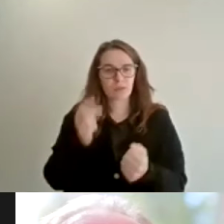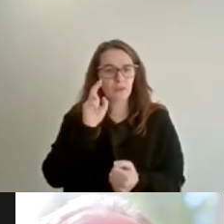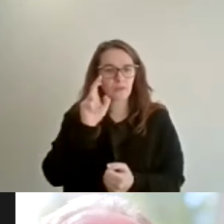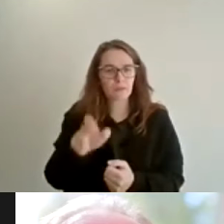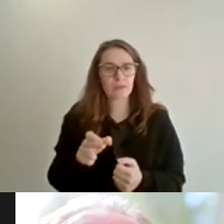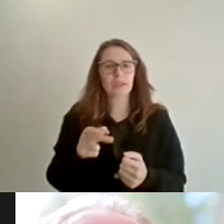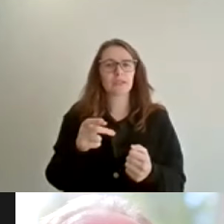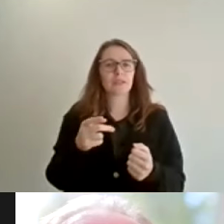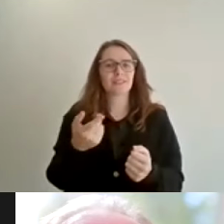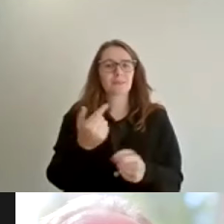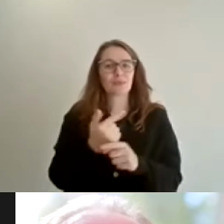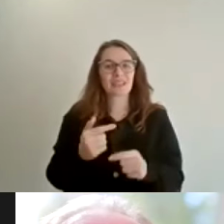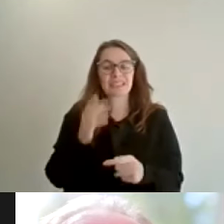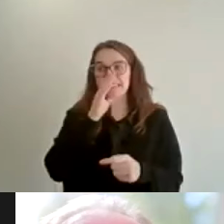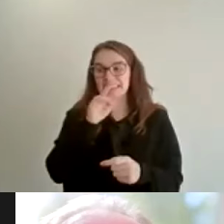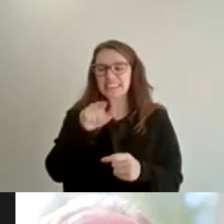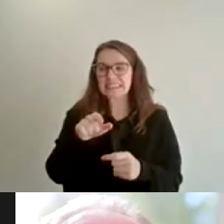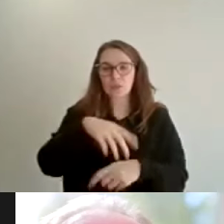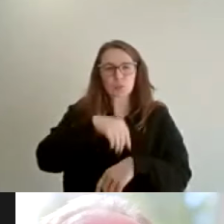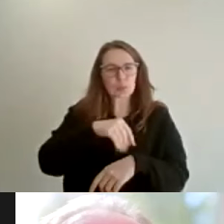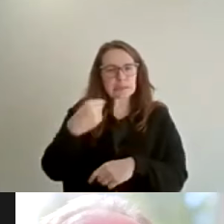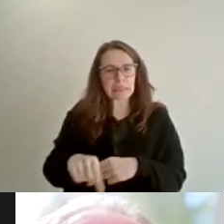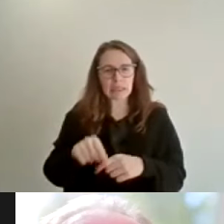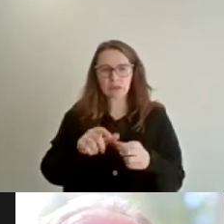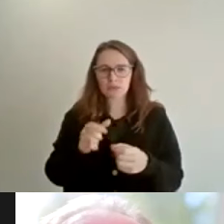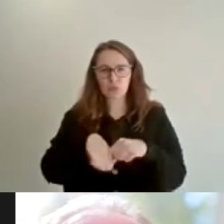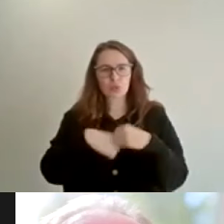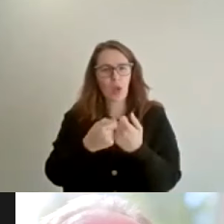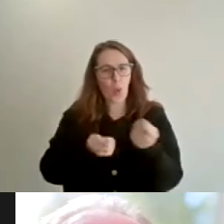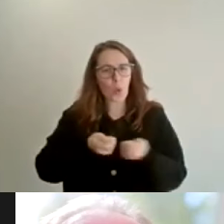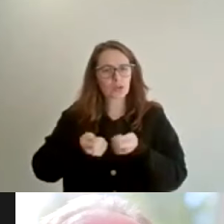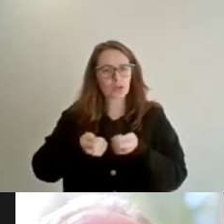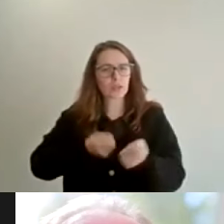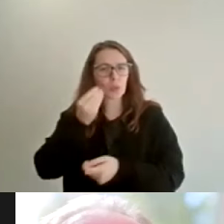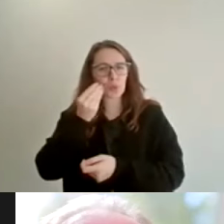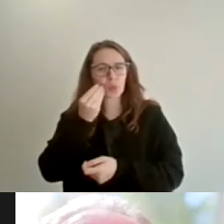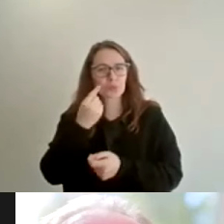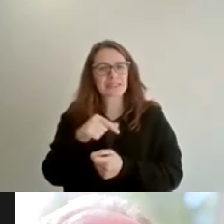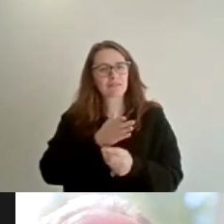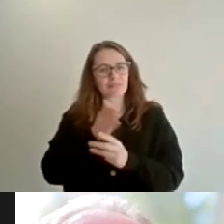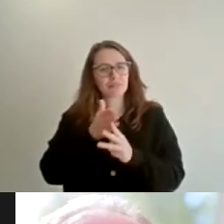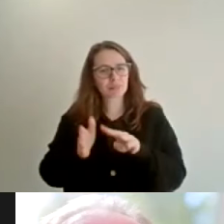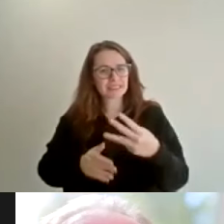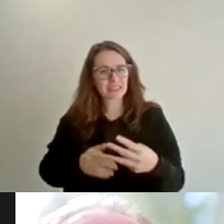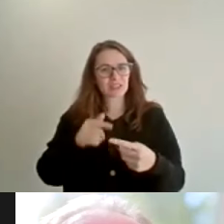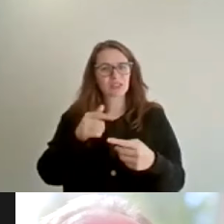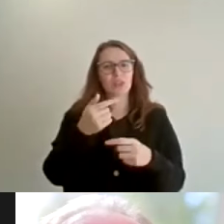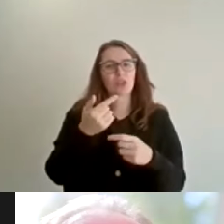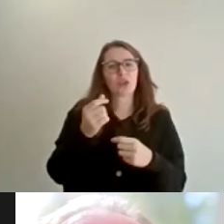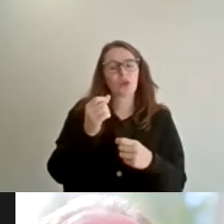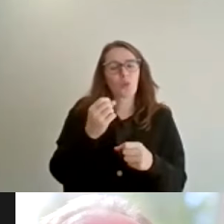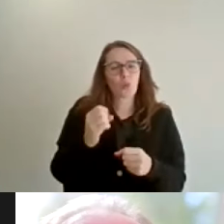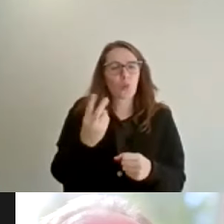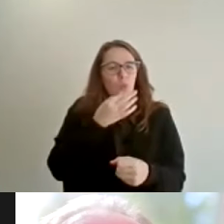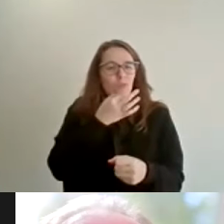so, because here in Sweden there's a lot of civil society organization working with in a voluntary based, working with inequality issues,